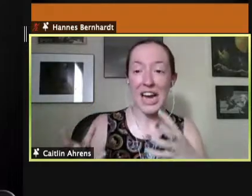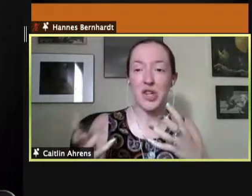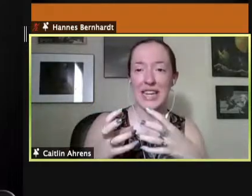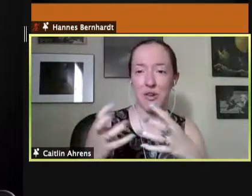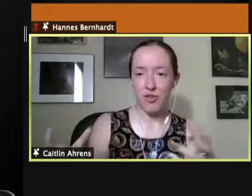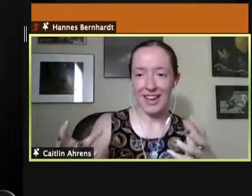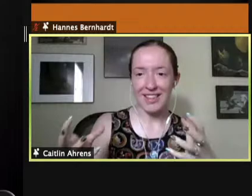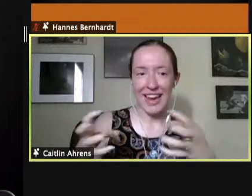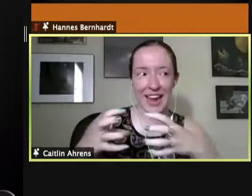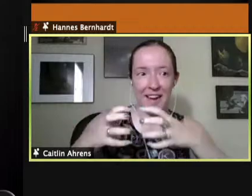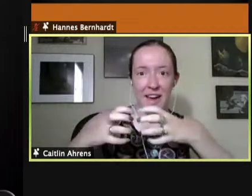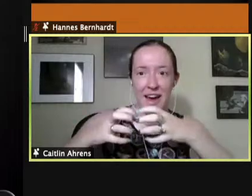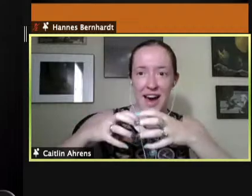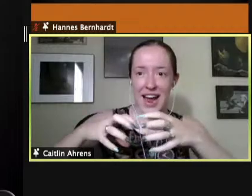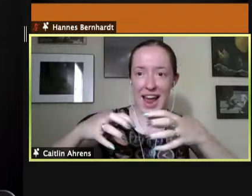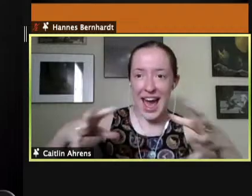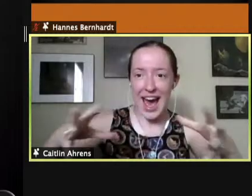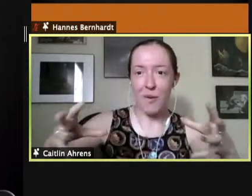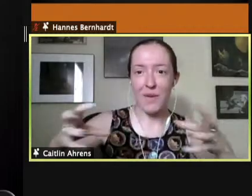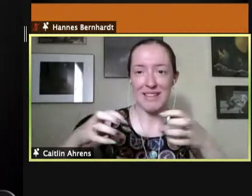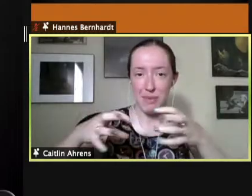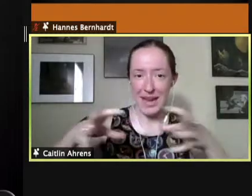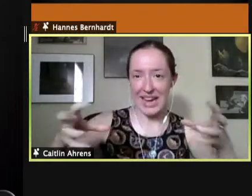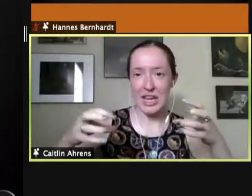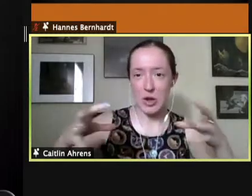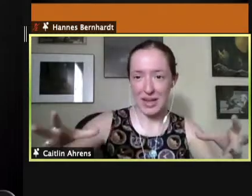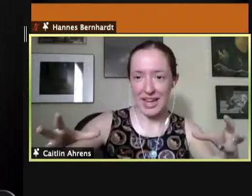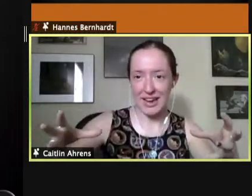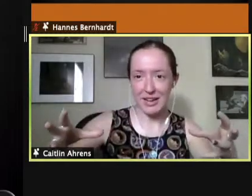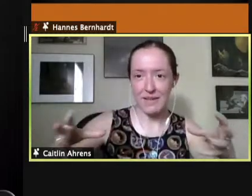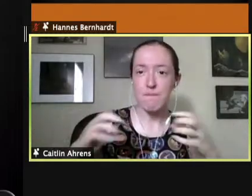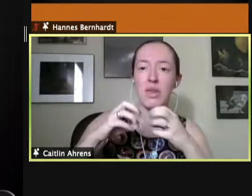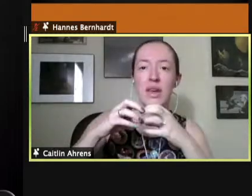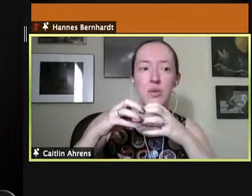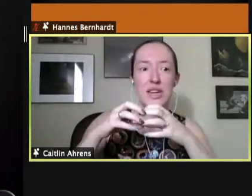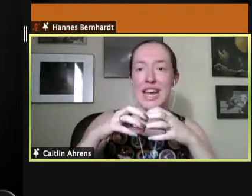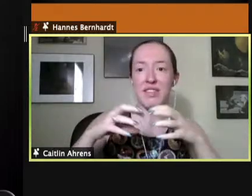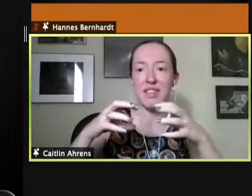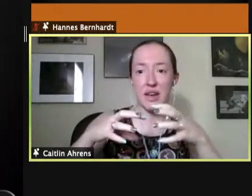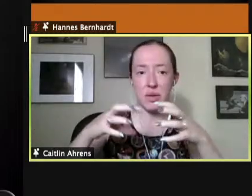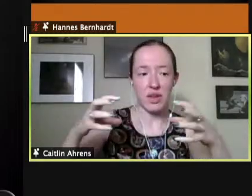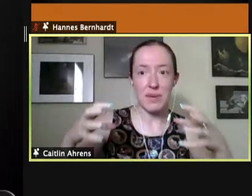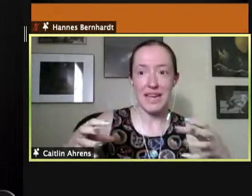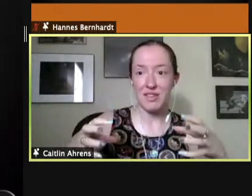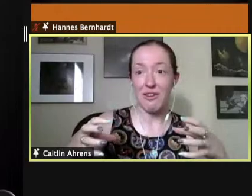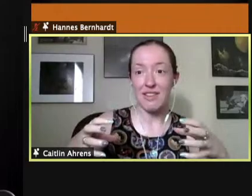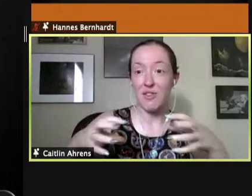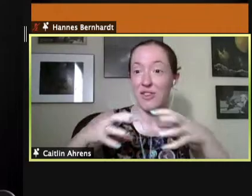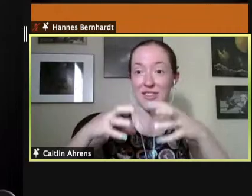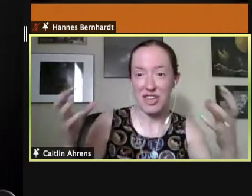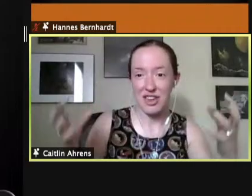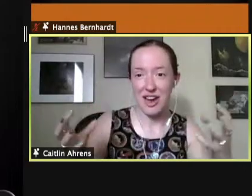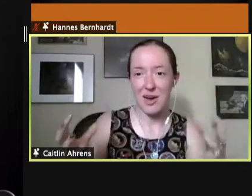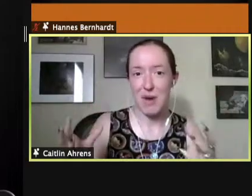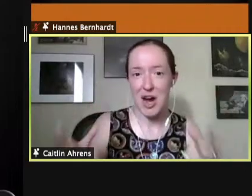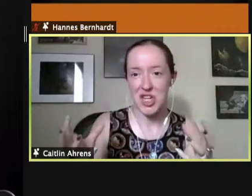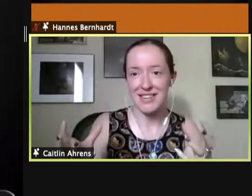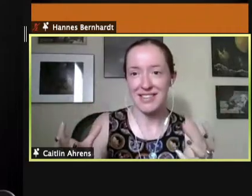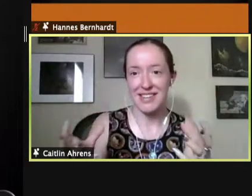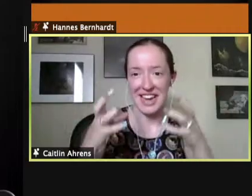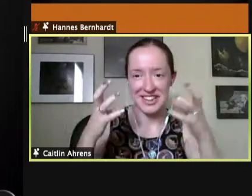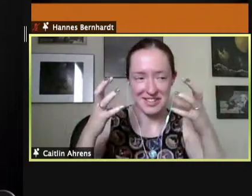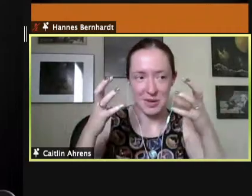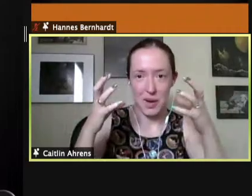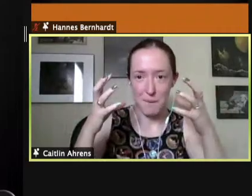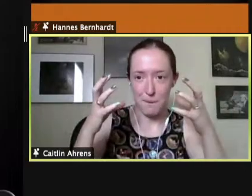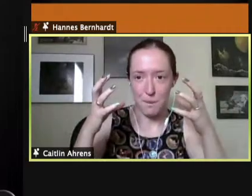is actually affecting how it's being accumulated. In which case the PSR itself is actually not homogeneous.